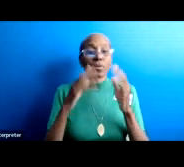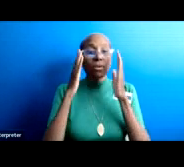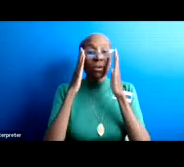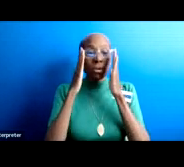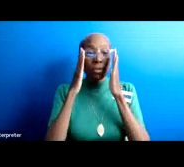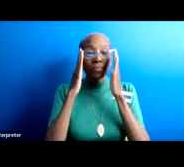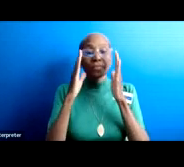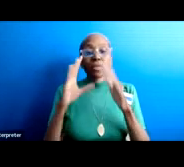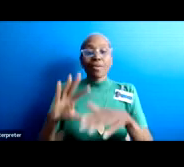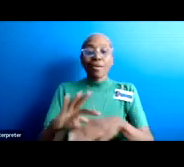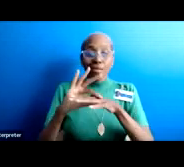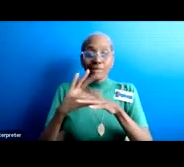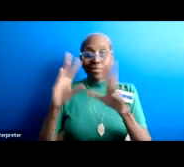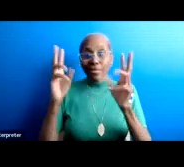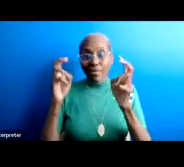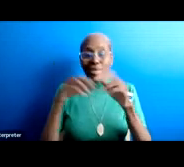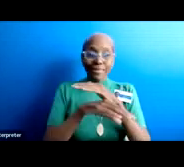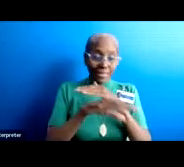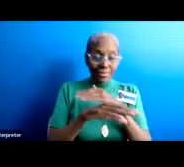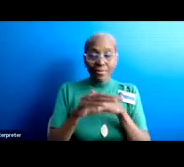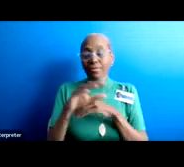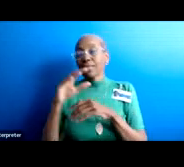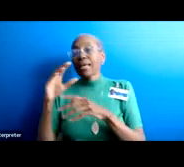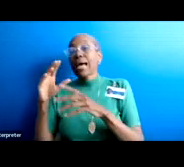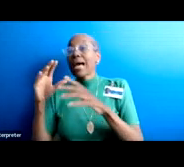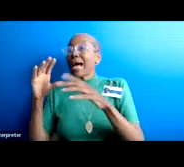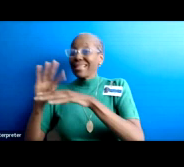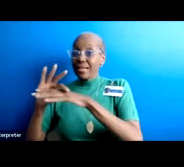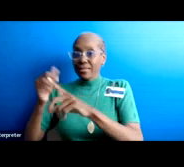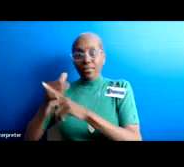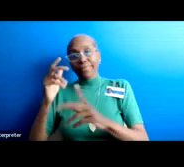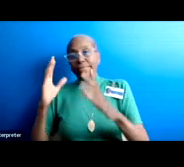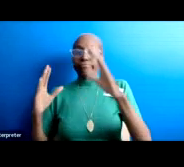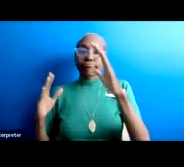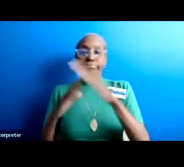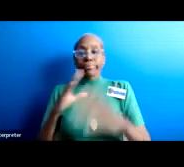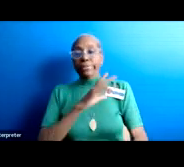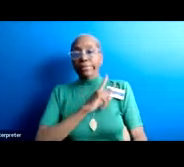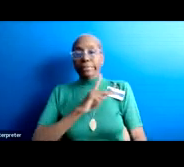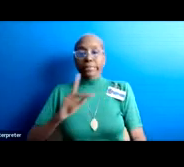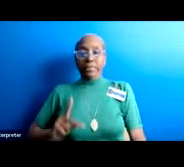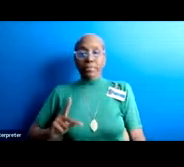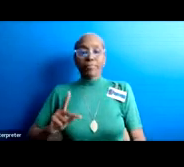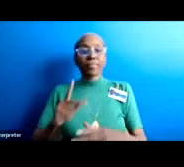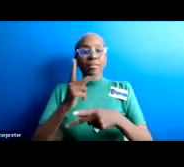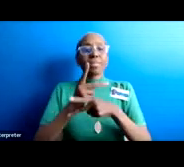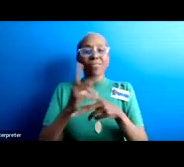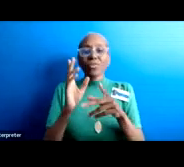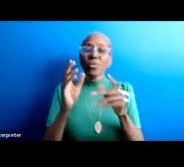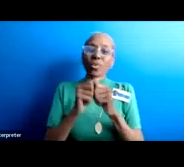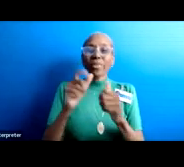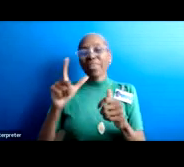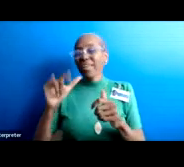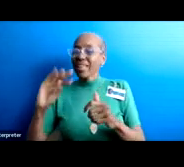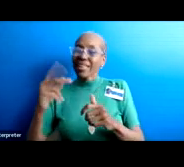about content being accessible and content being king. So be careful with lingo and